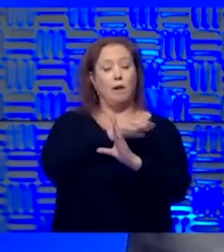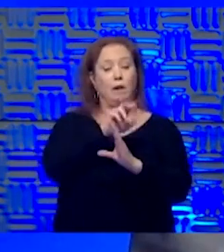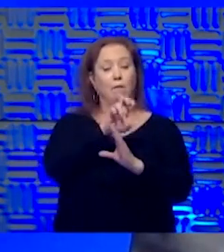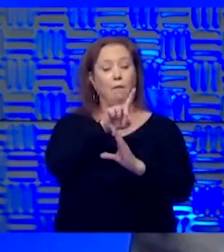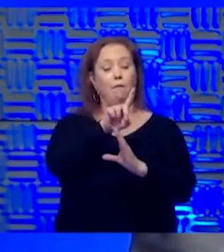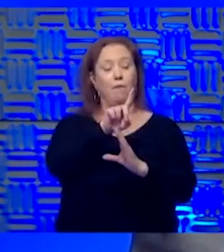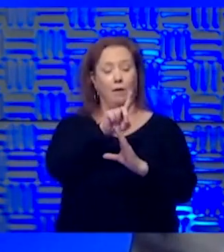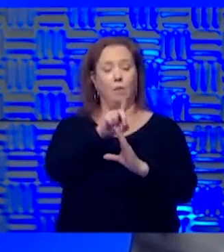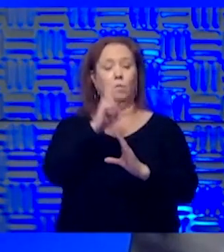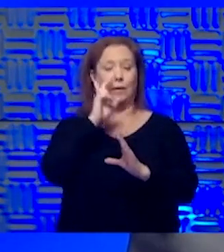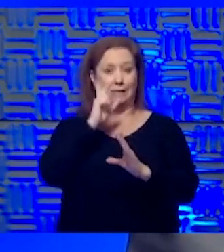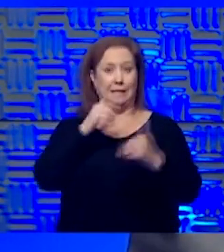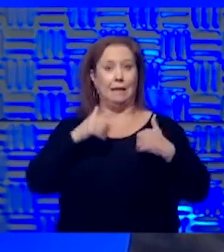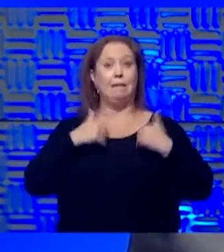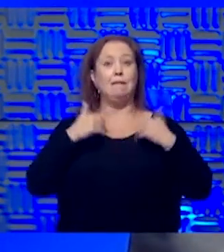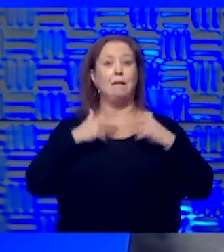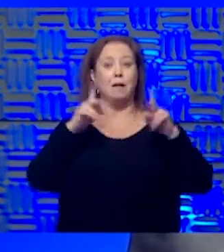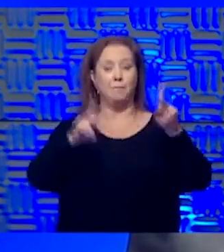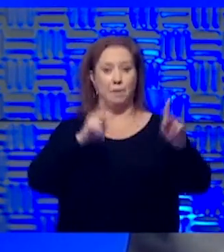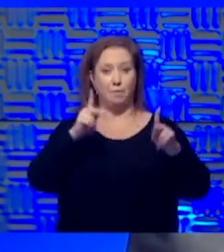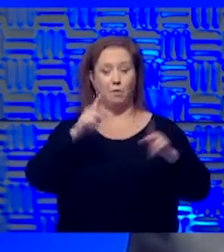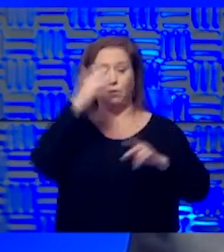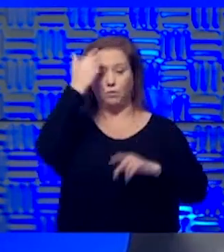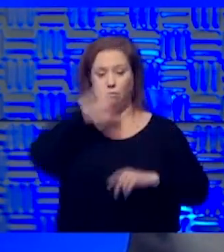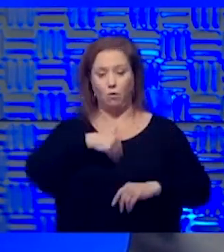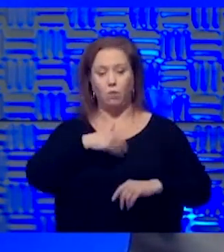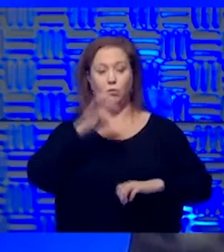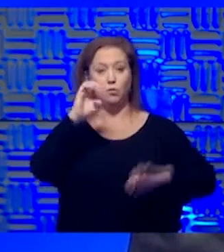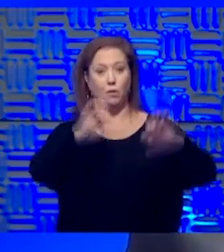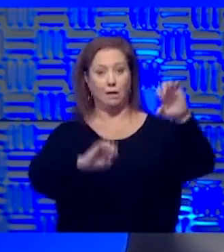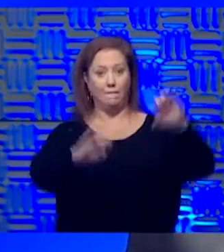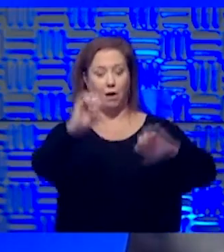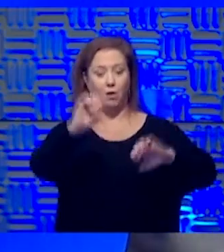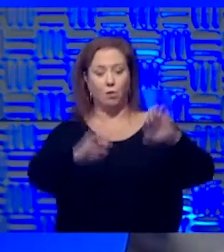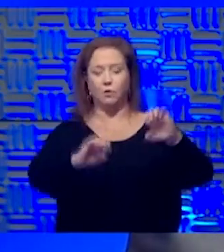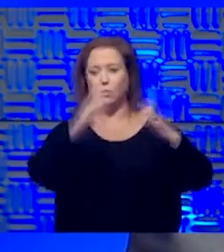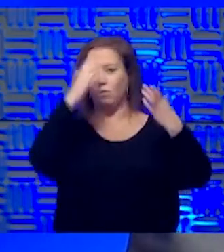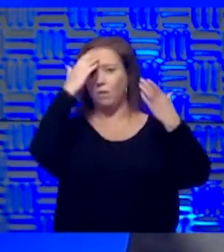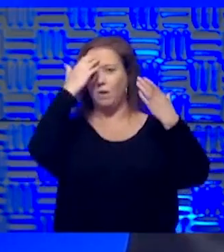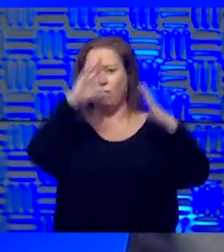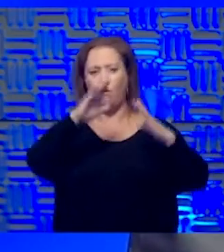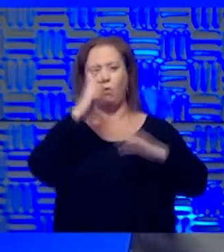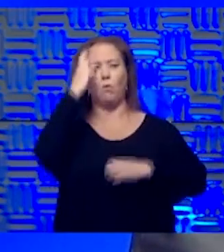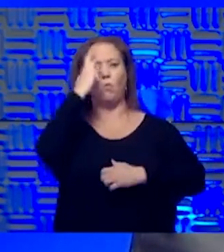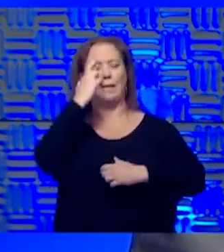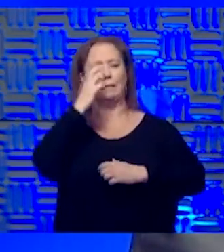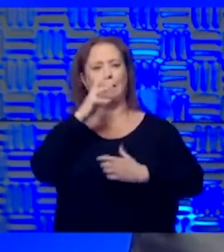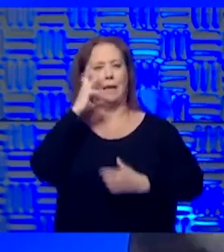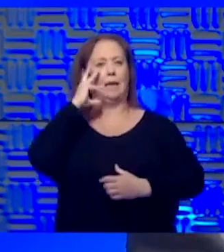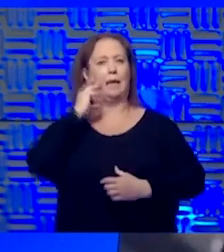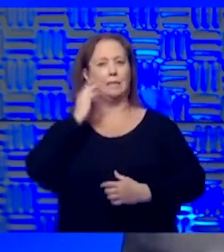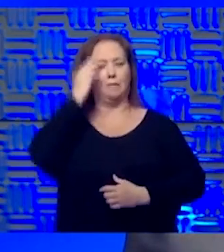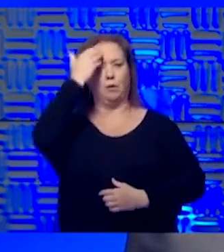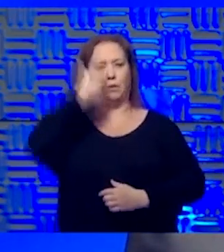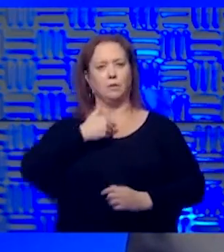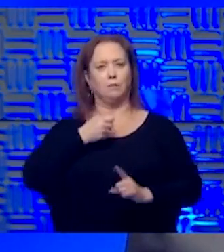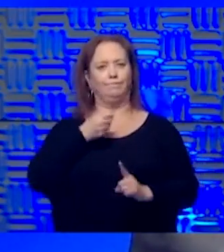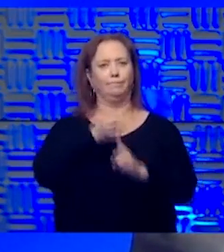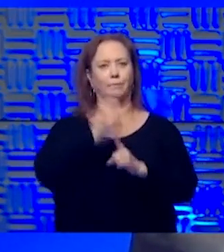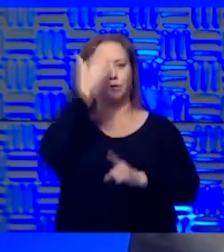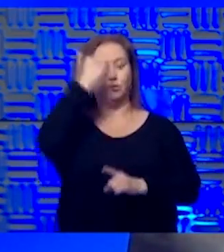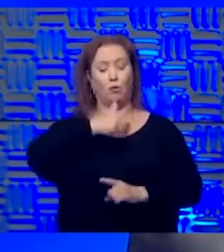young people with strokes, and oftentimes we do an evaluation and we don't know what caused it. And so when we find something